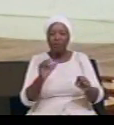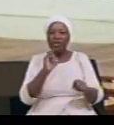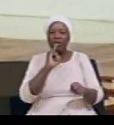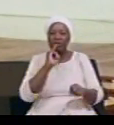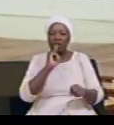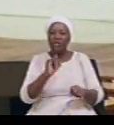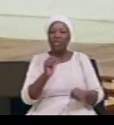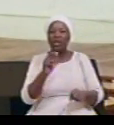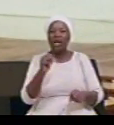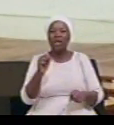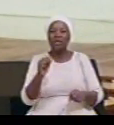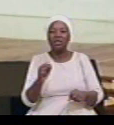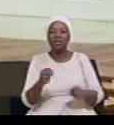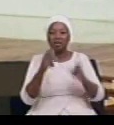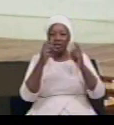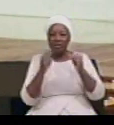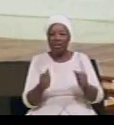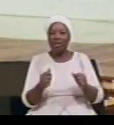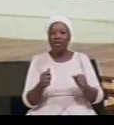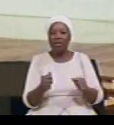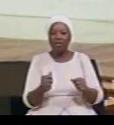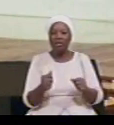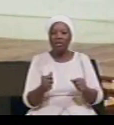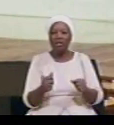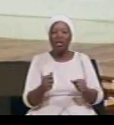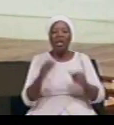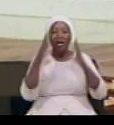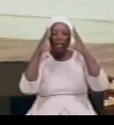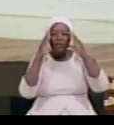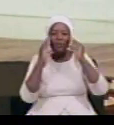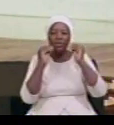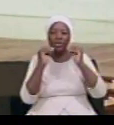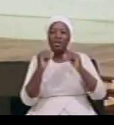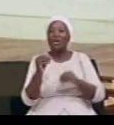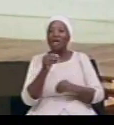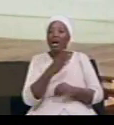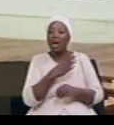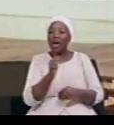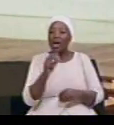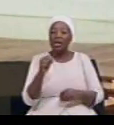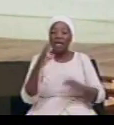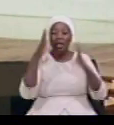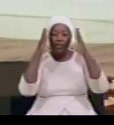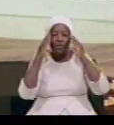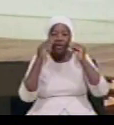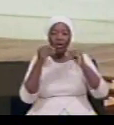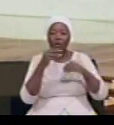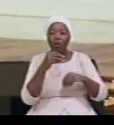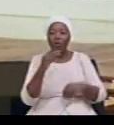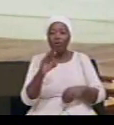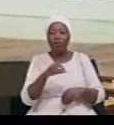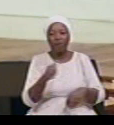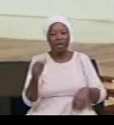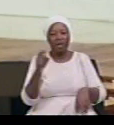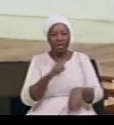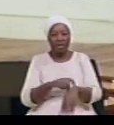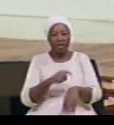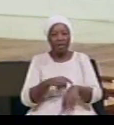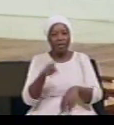instantaneous experience. An experience of a moment. You